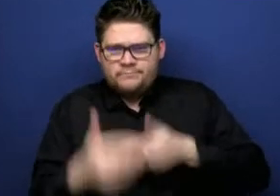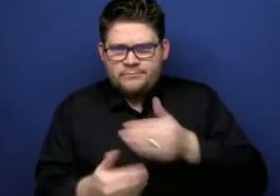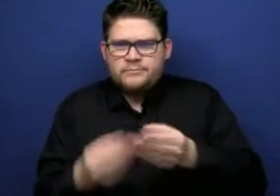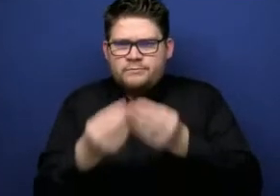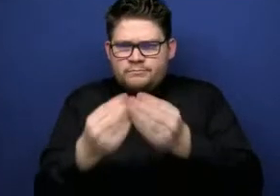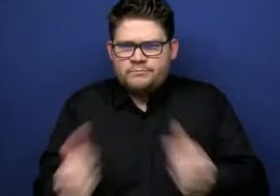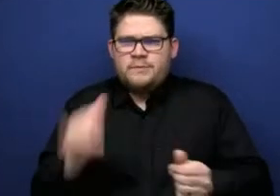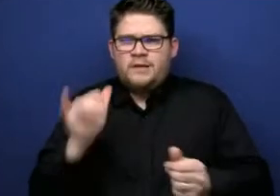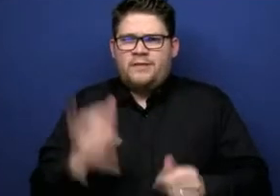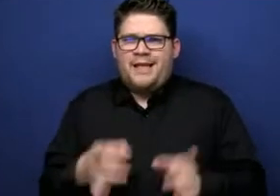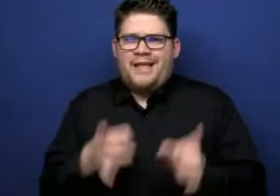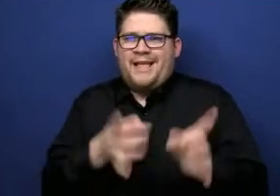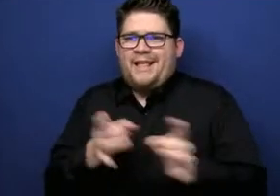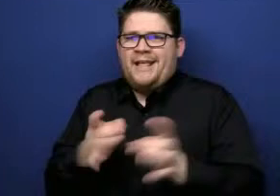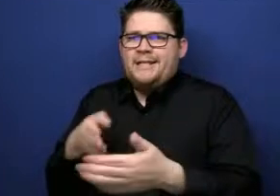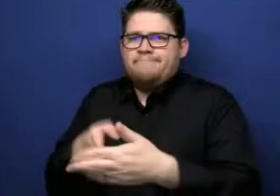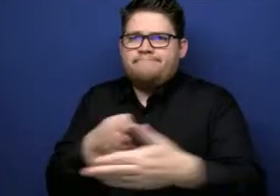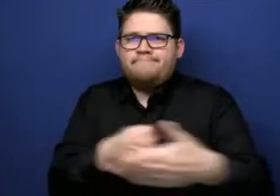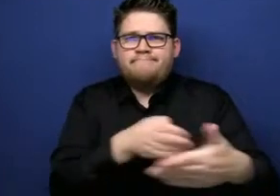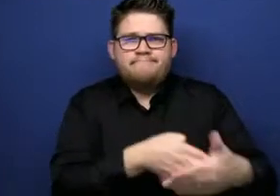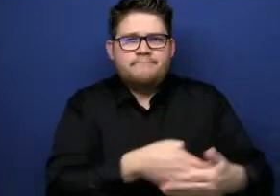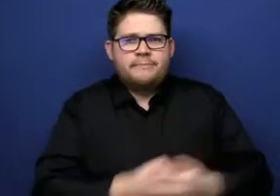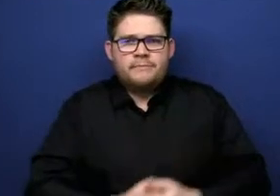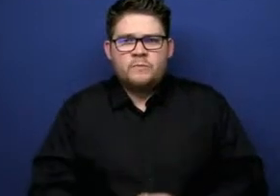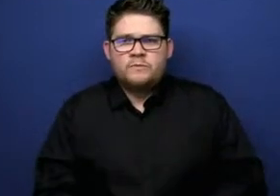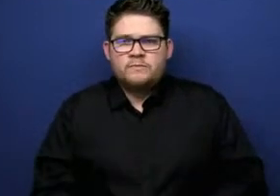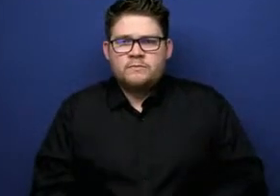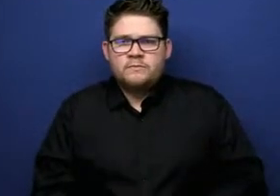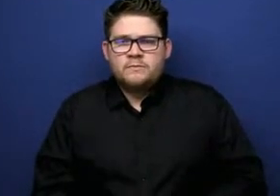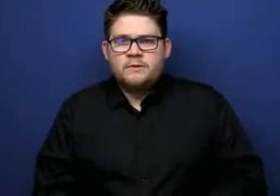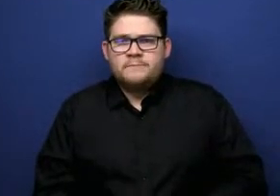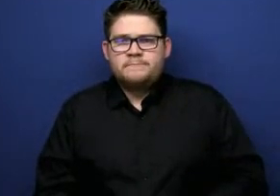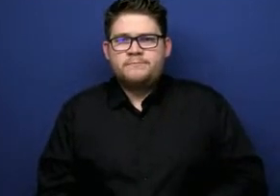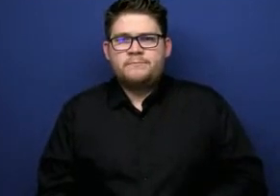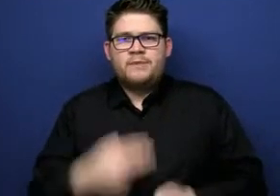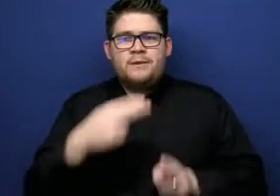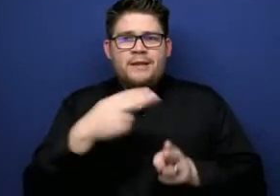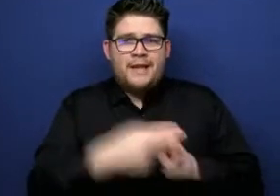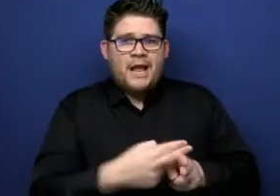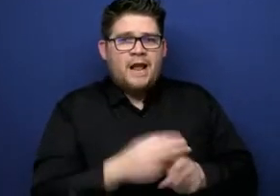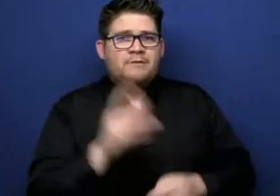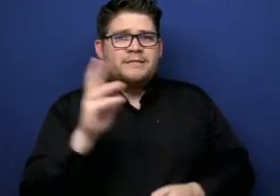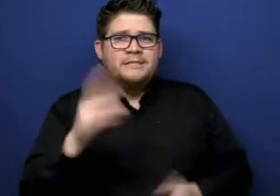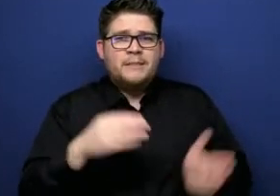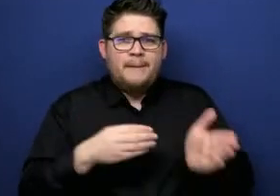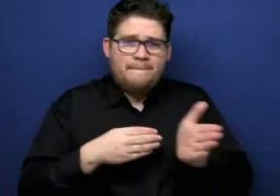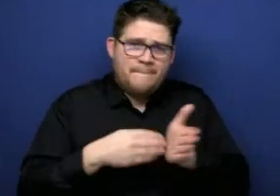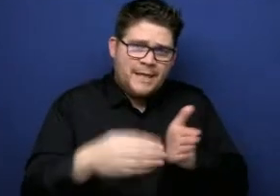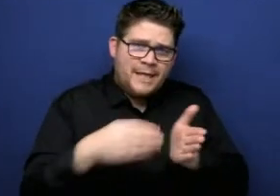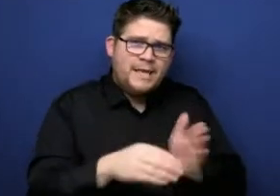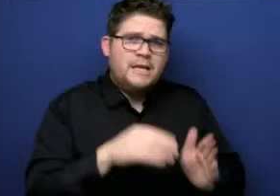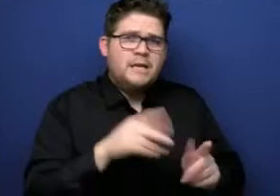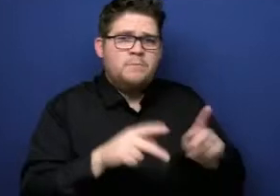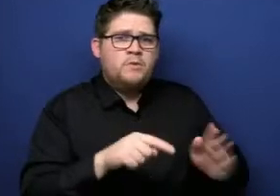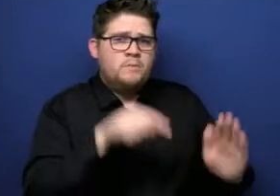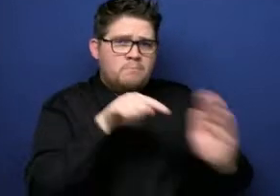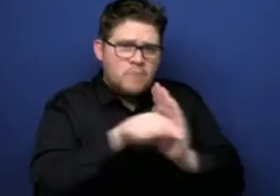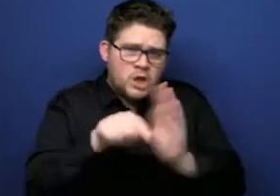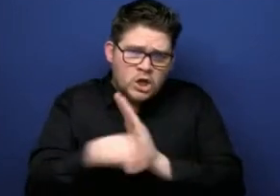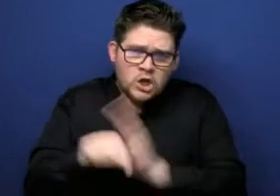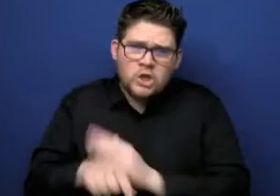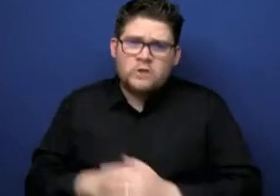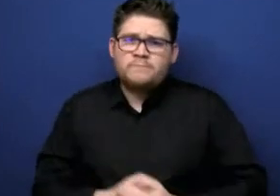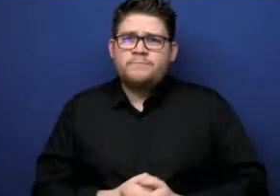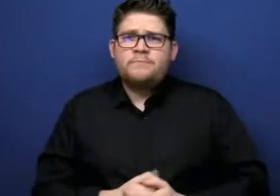the 6 million Jews we memorialize today, and on behalf of their descendants here in British Columbia, Jews who encounter